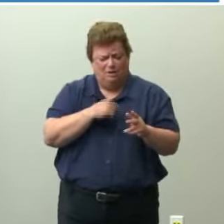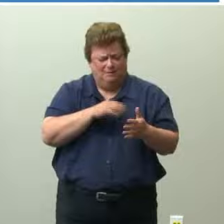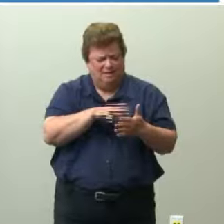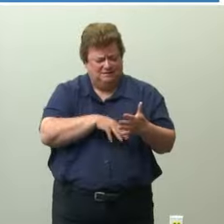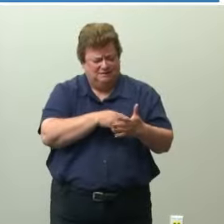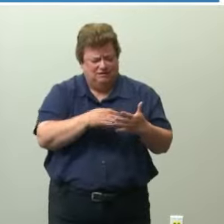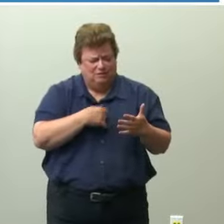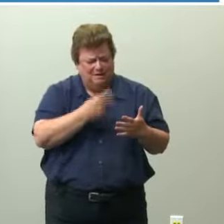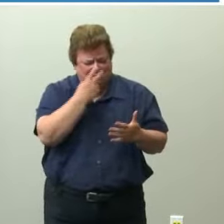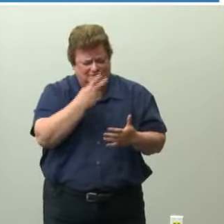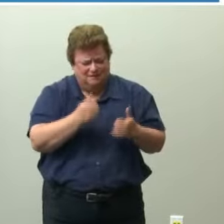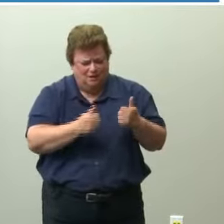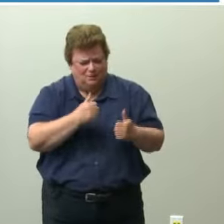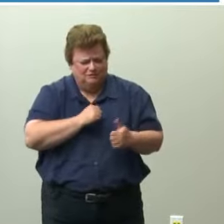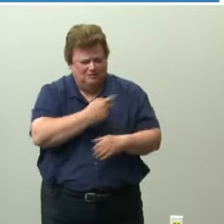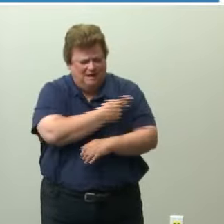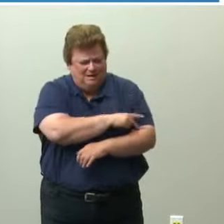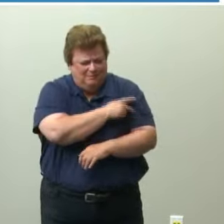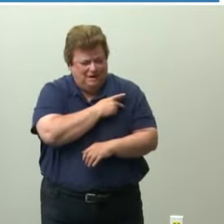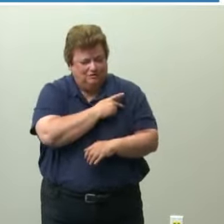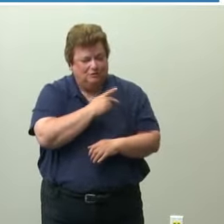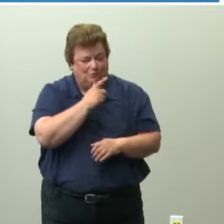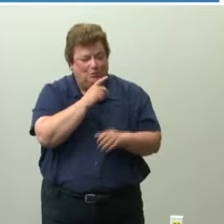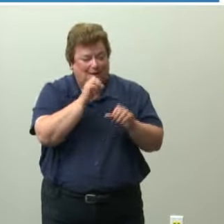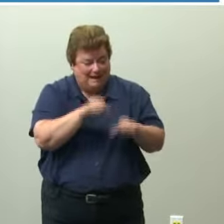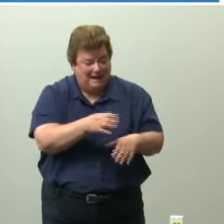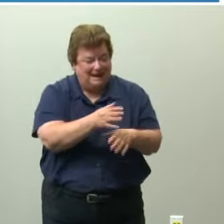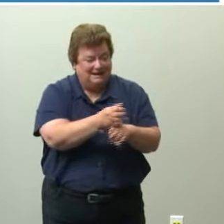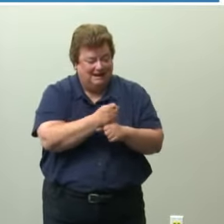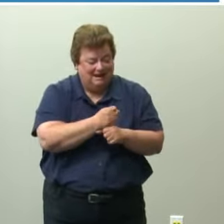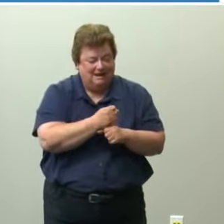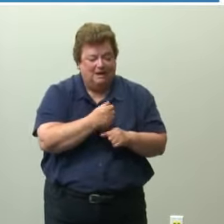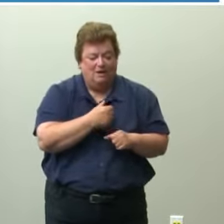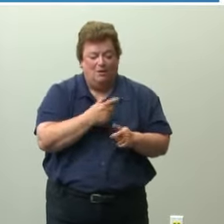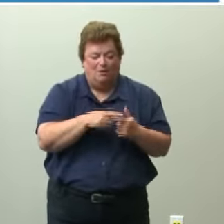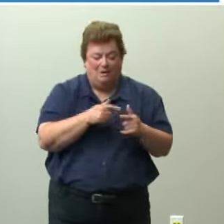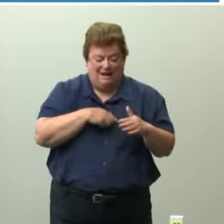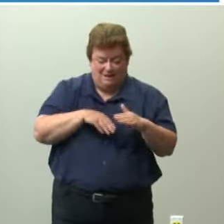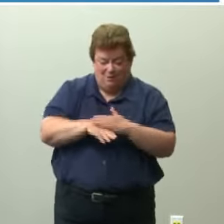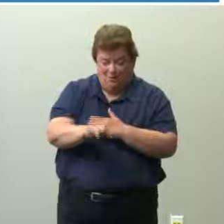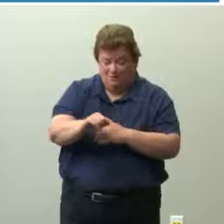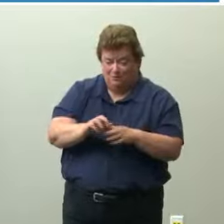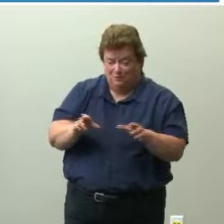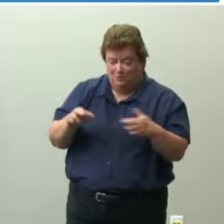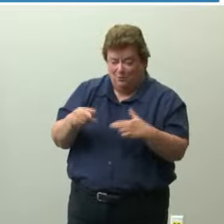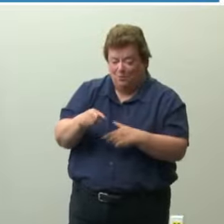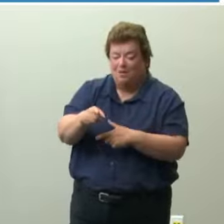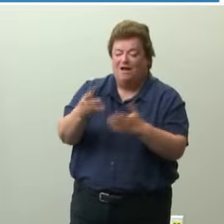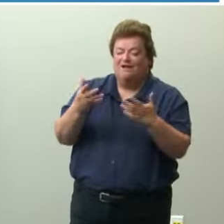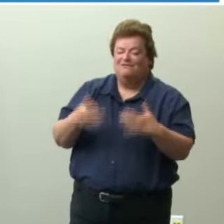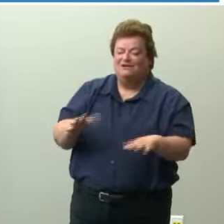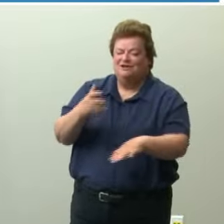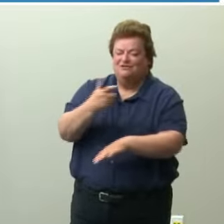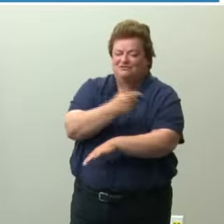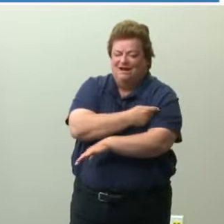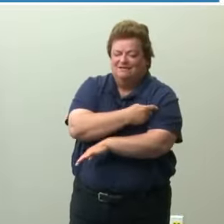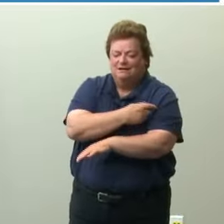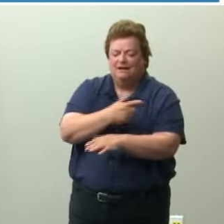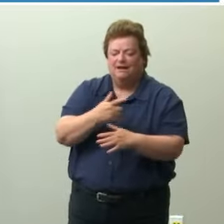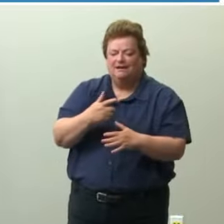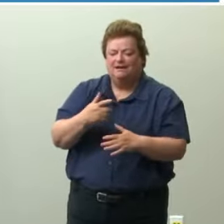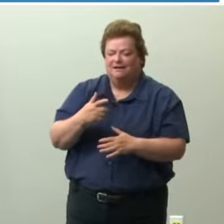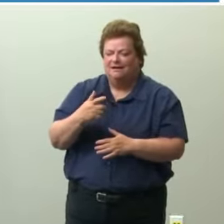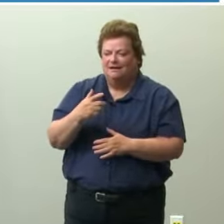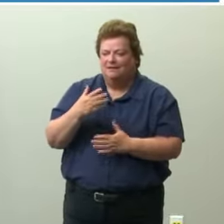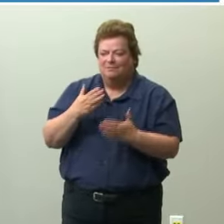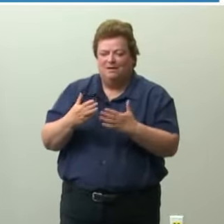look to see which patients are age eligible in the morning. And when I go in the room, those kids have already had their COVID-19 vaccine. They either had it at a